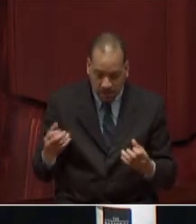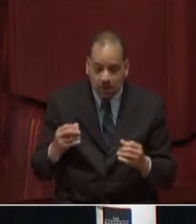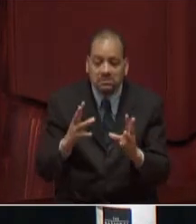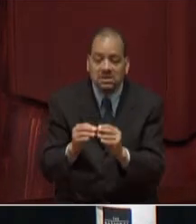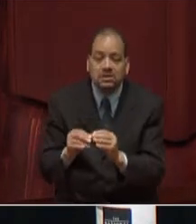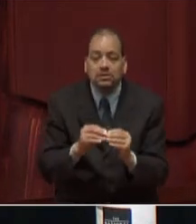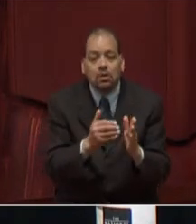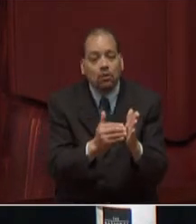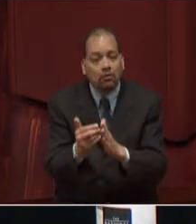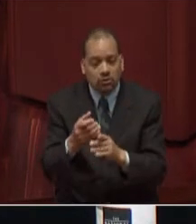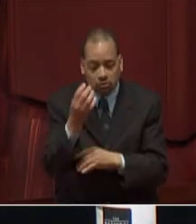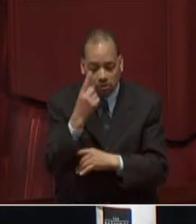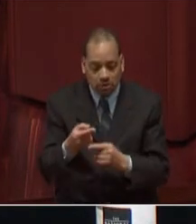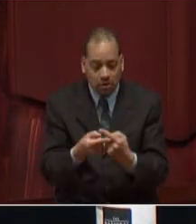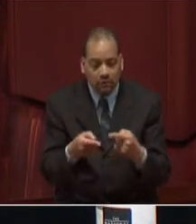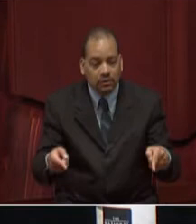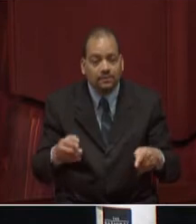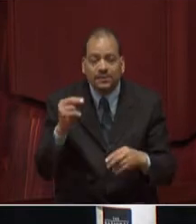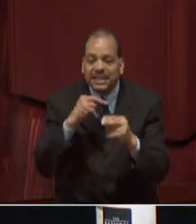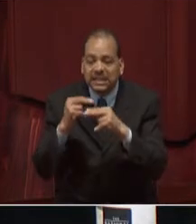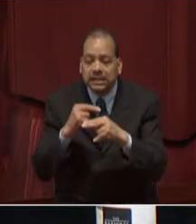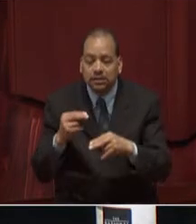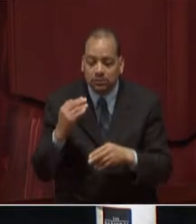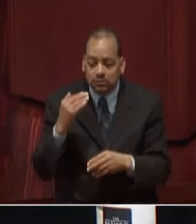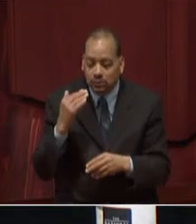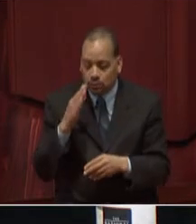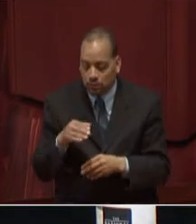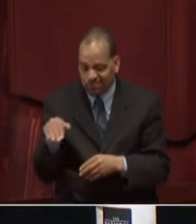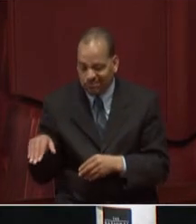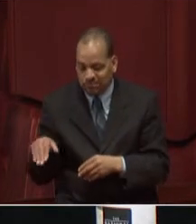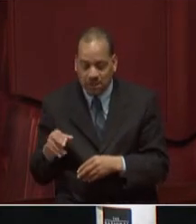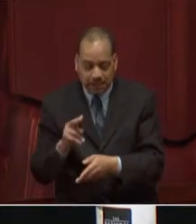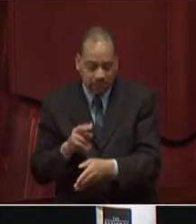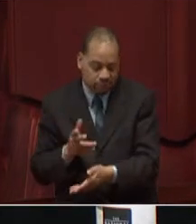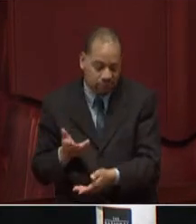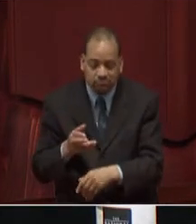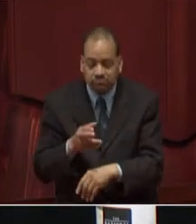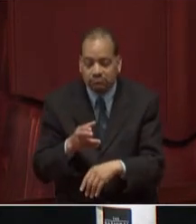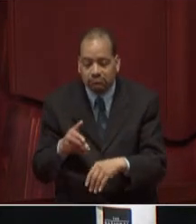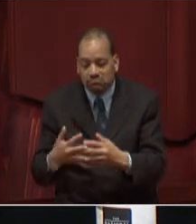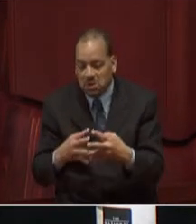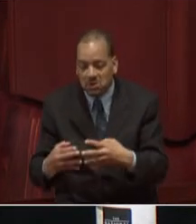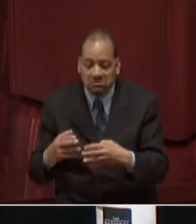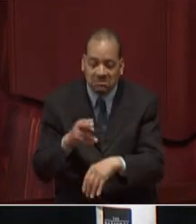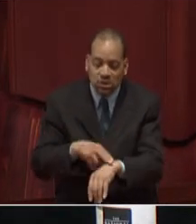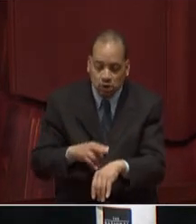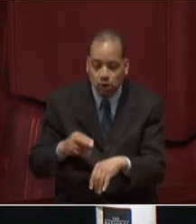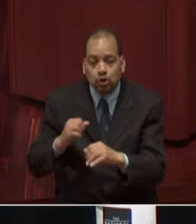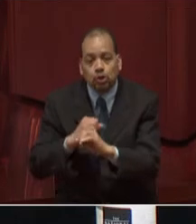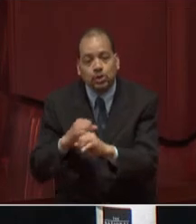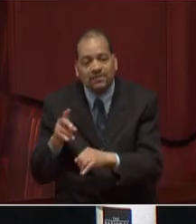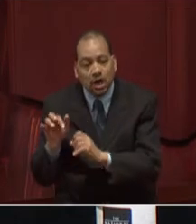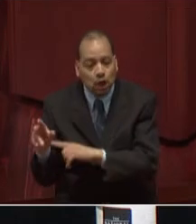whereas Nixon leaned on his national security advisor. On the other hand, under LBJ, you had what they called Tuesday lunches, where the top,